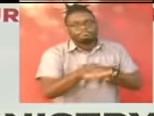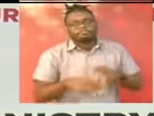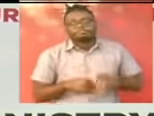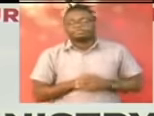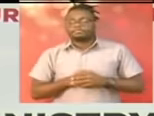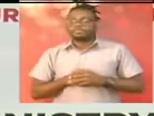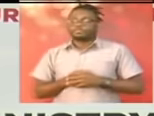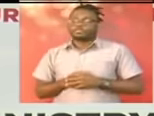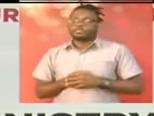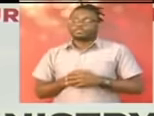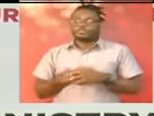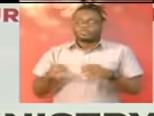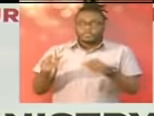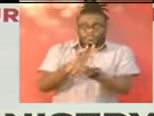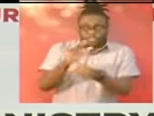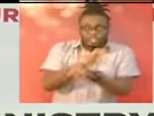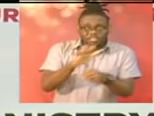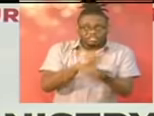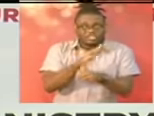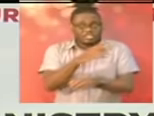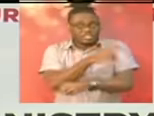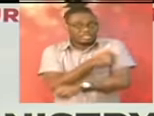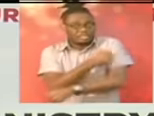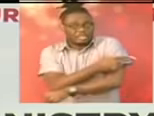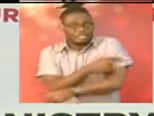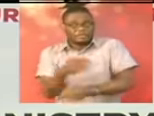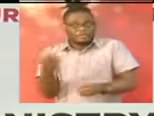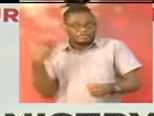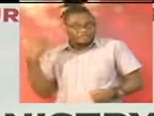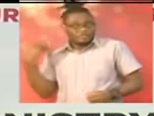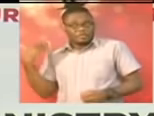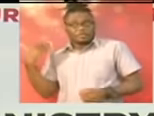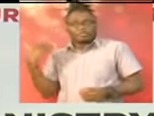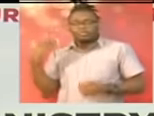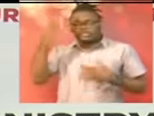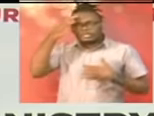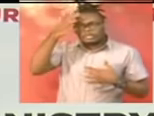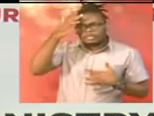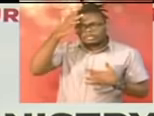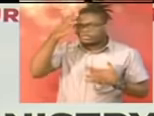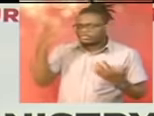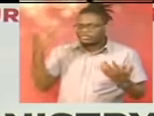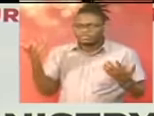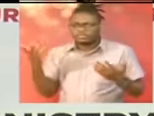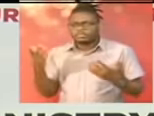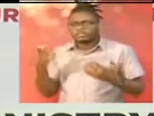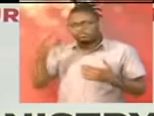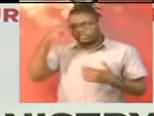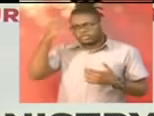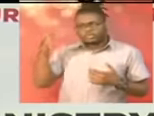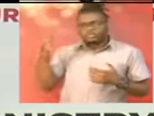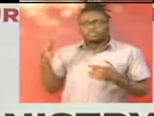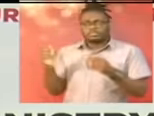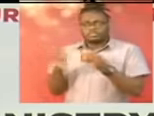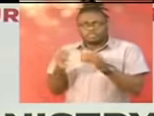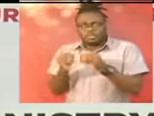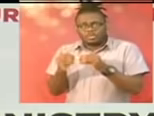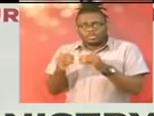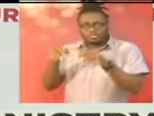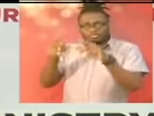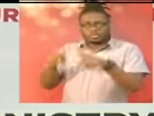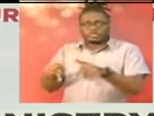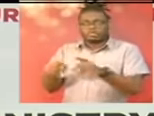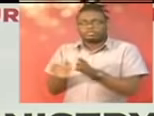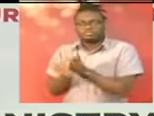that we saw previously was really due to the large proportion, a large number of individuals who were in the population as